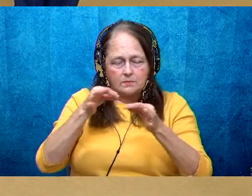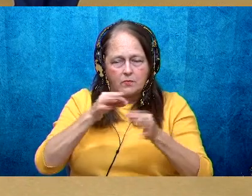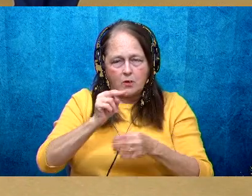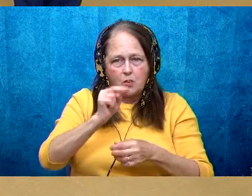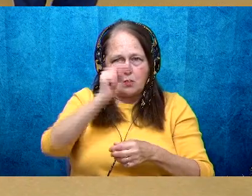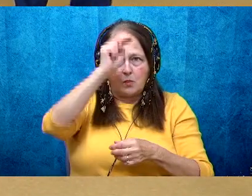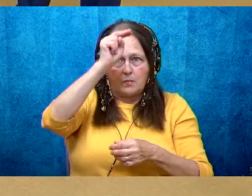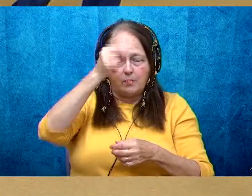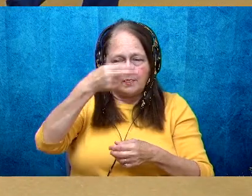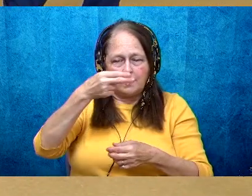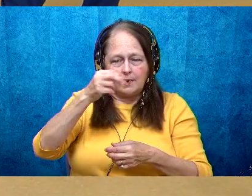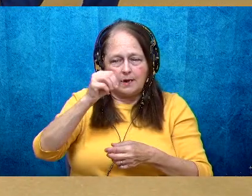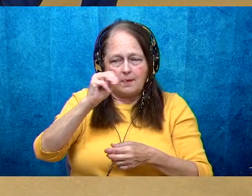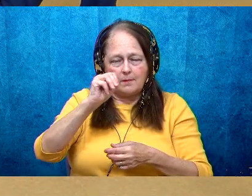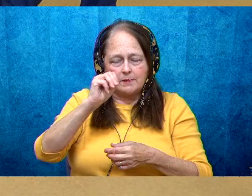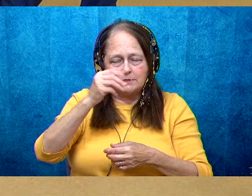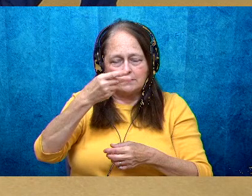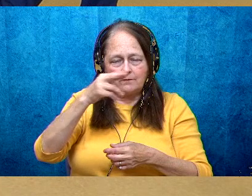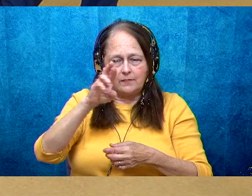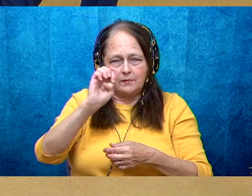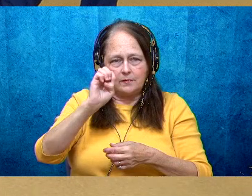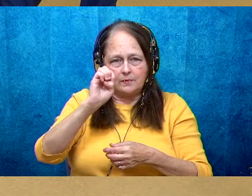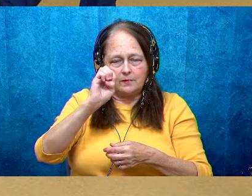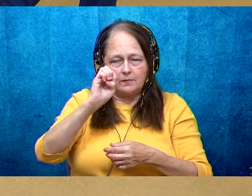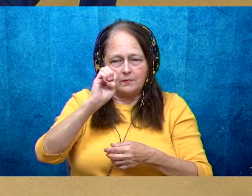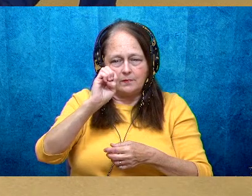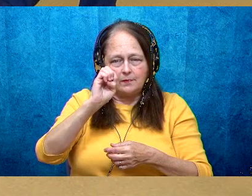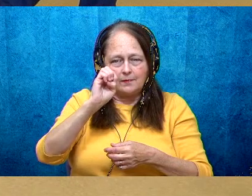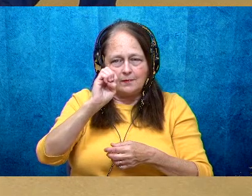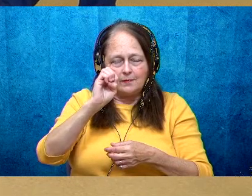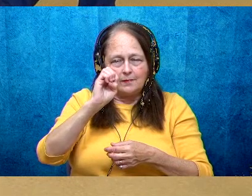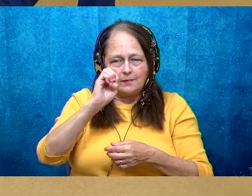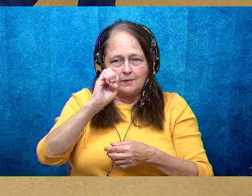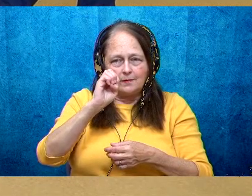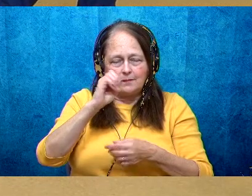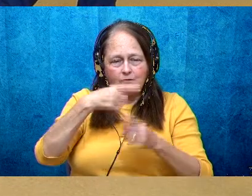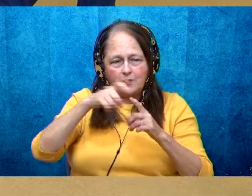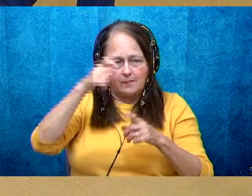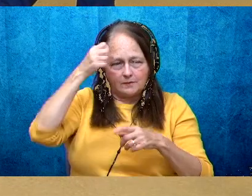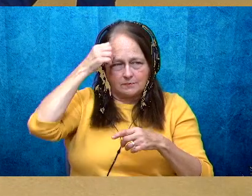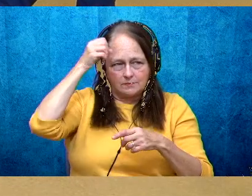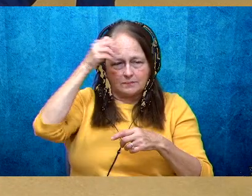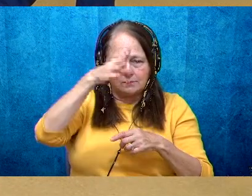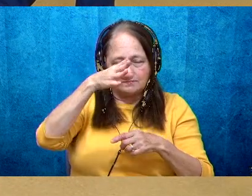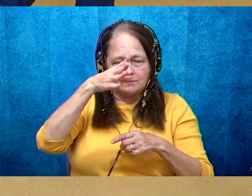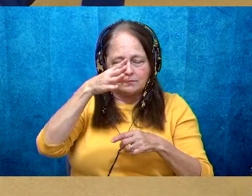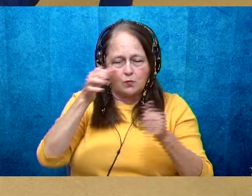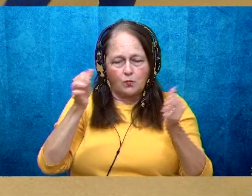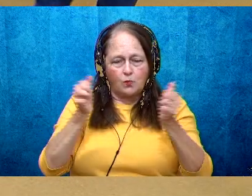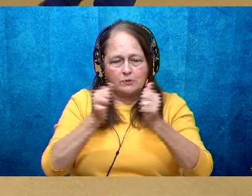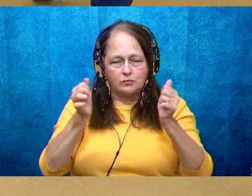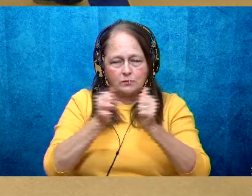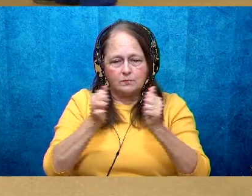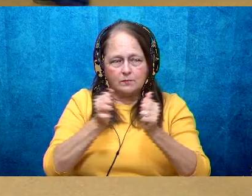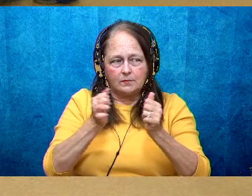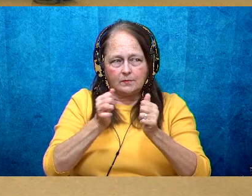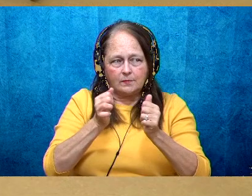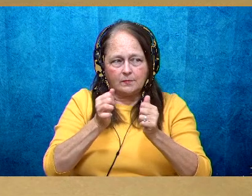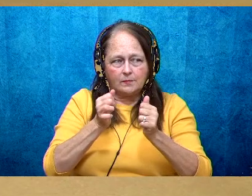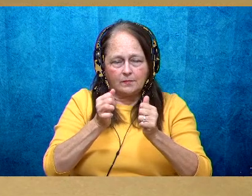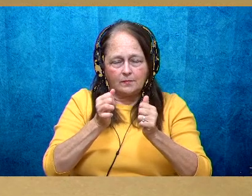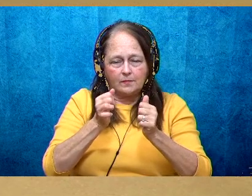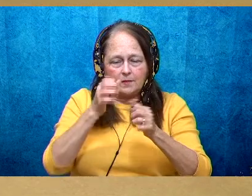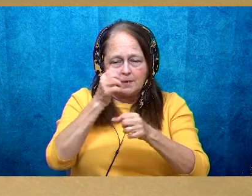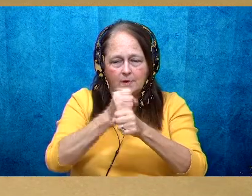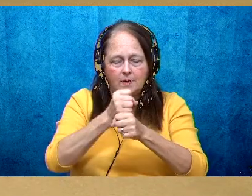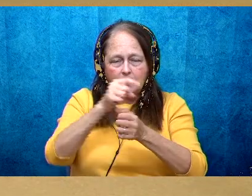hemisphere. The northern hemisphere is pointed away from the sun. So he's at winter. When I get